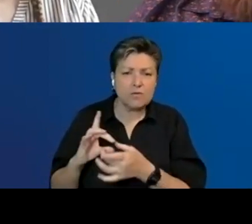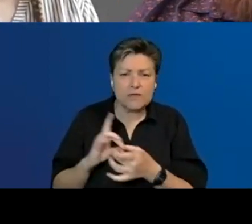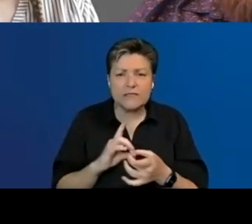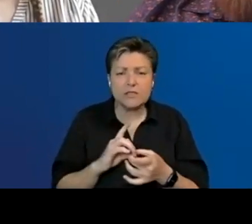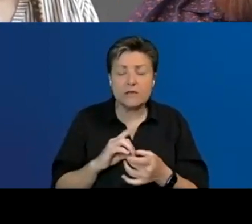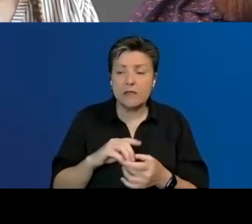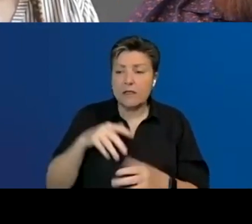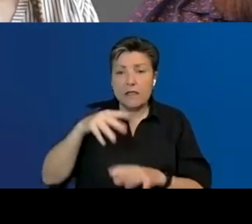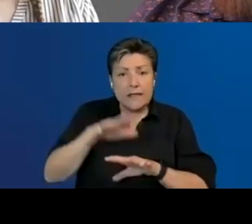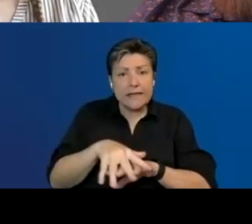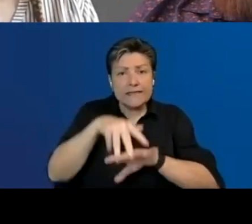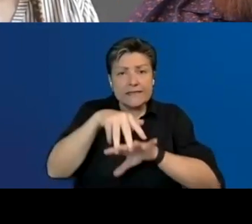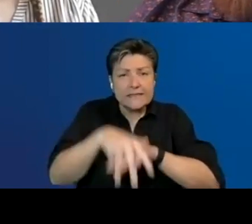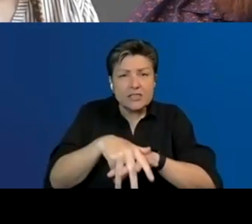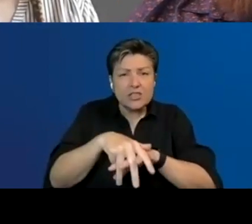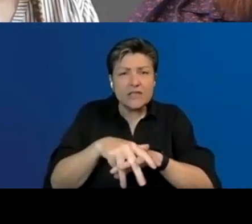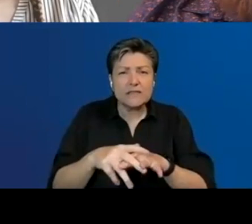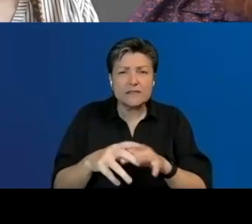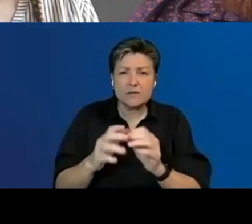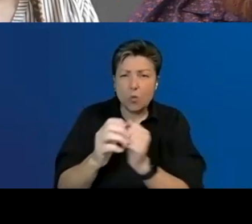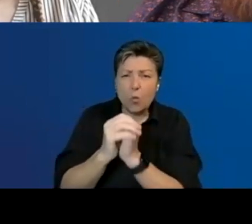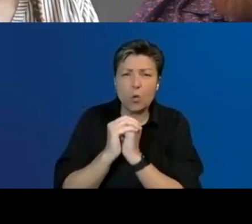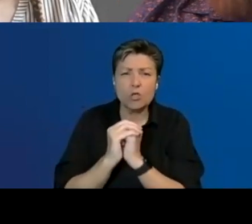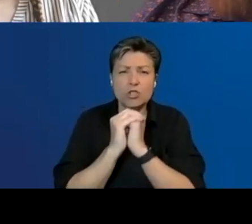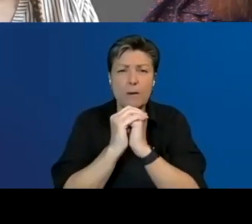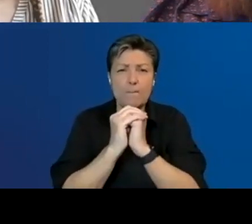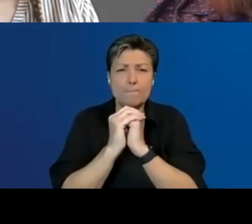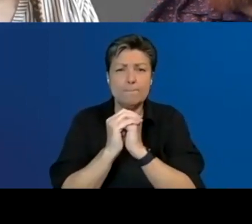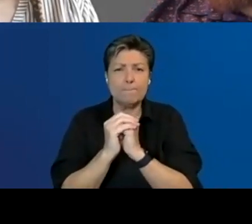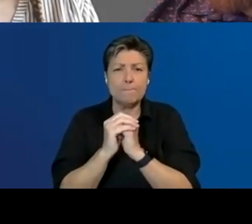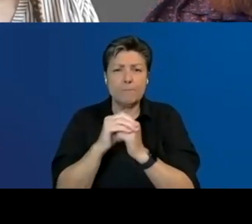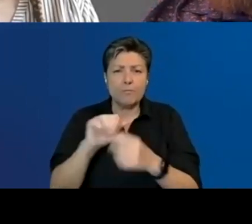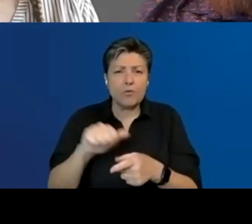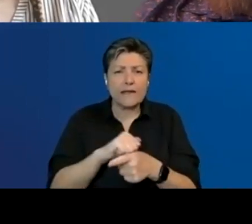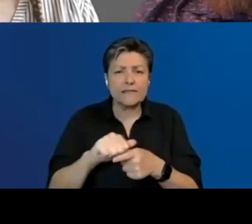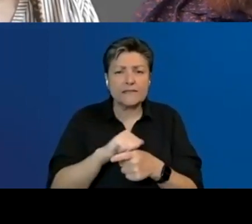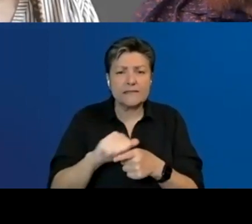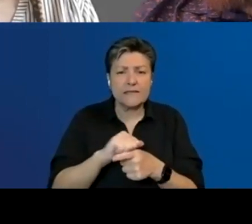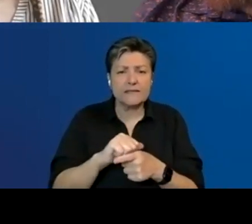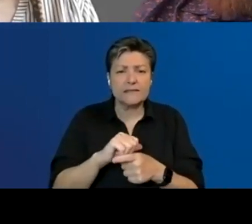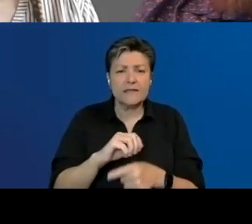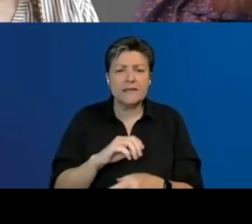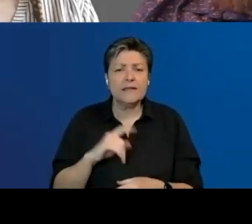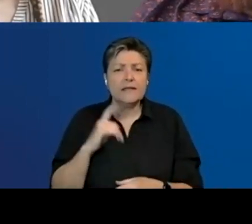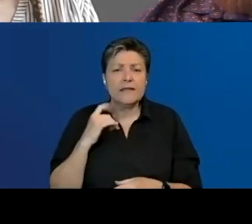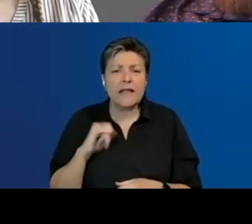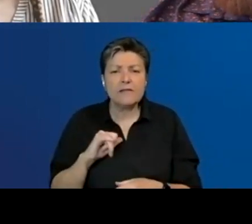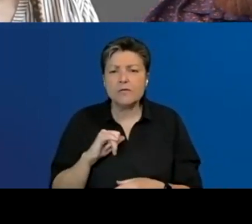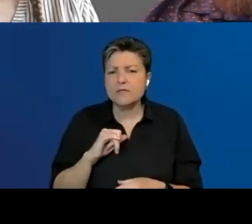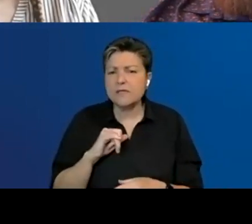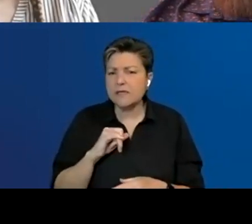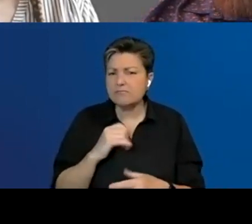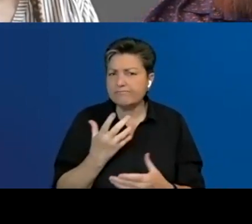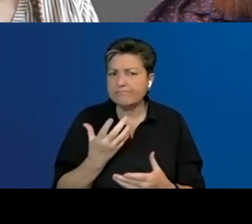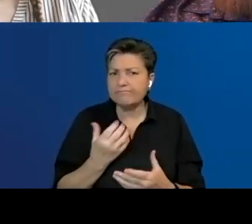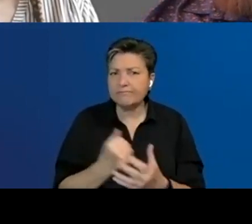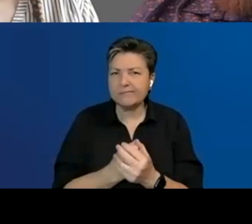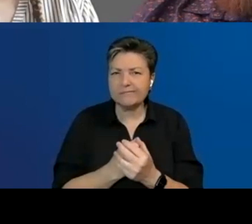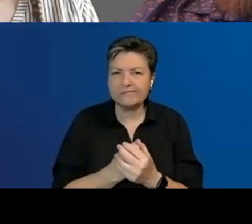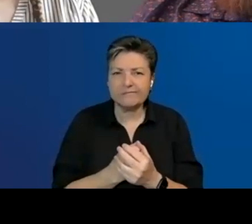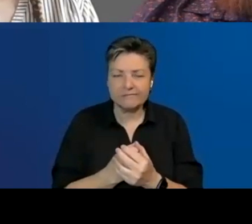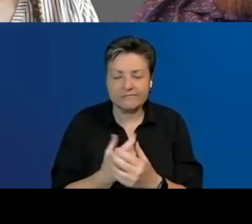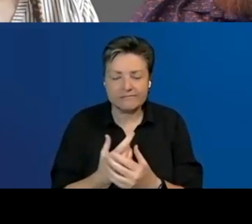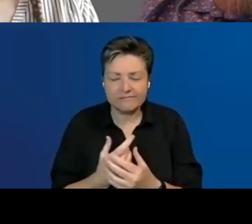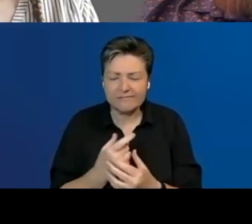indigenous worship practices in California Catholic spaces. And it was really